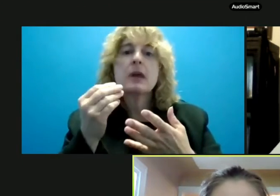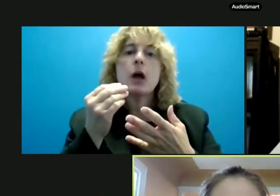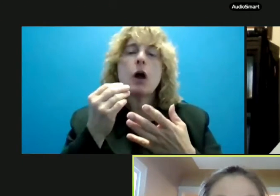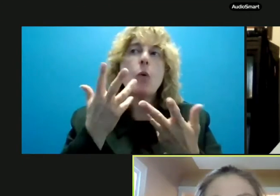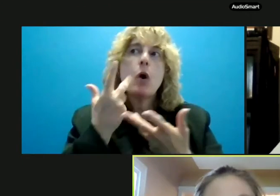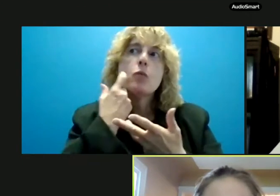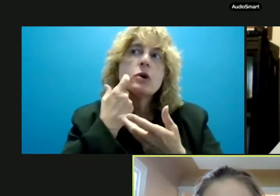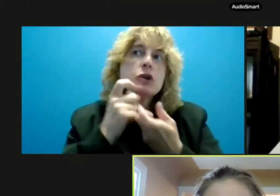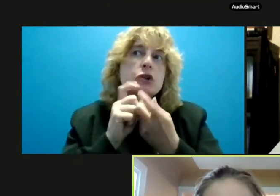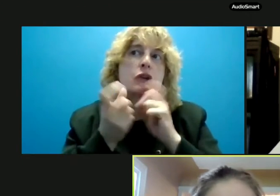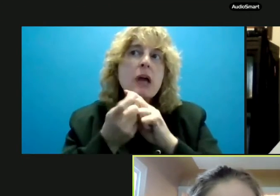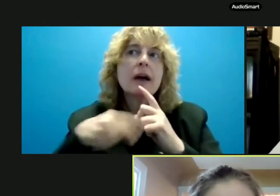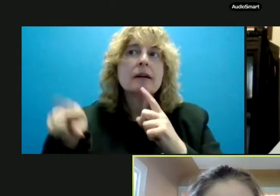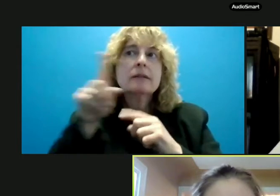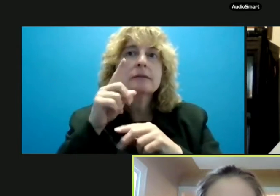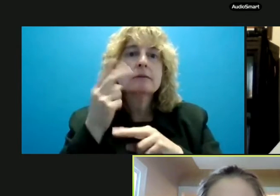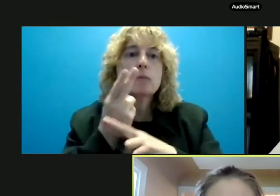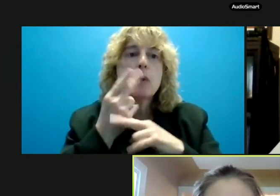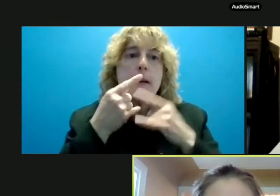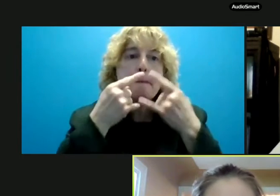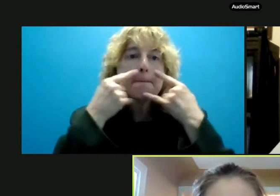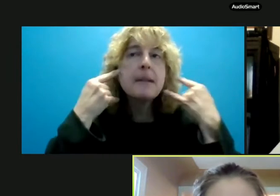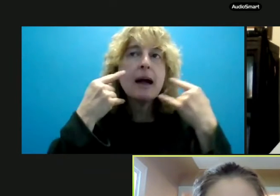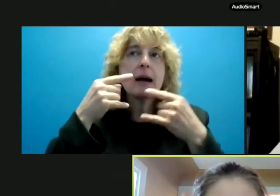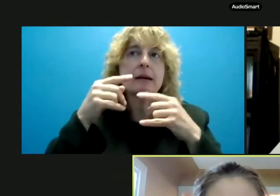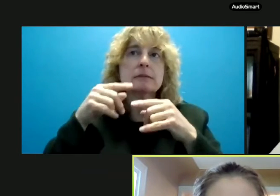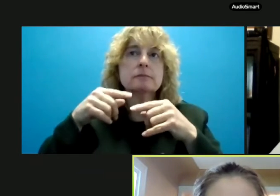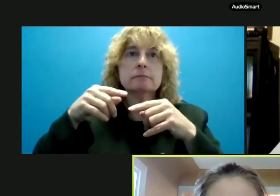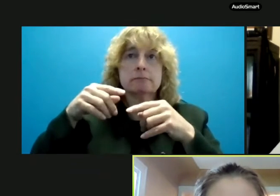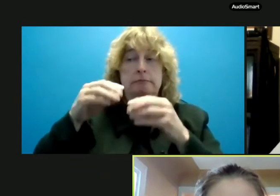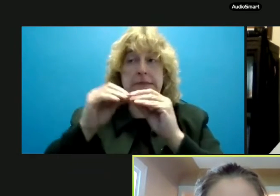the city. Whether you're outside or in businesses.